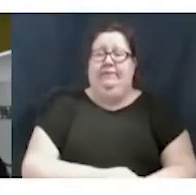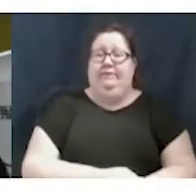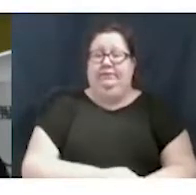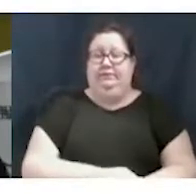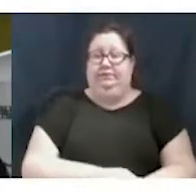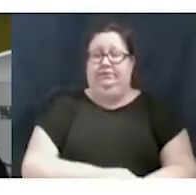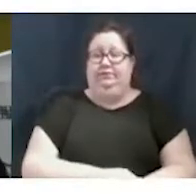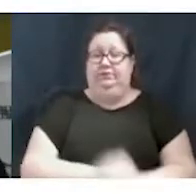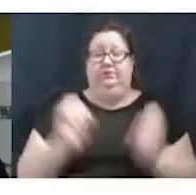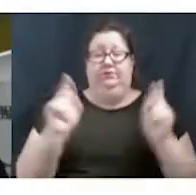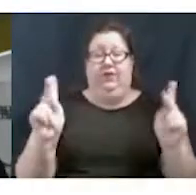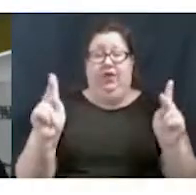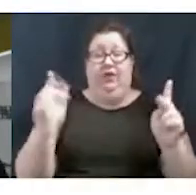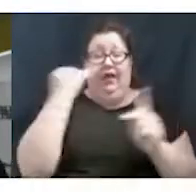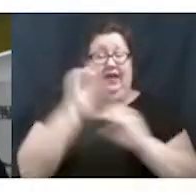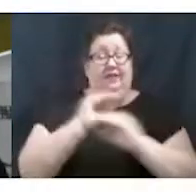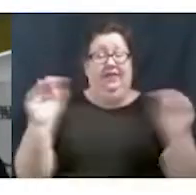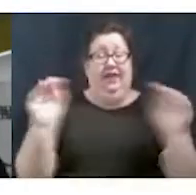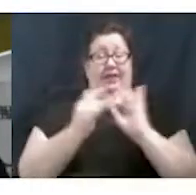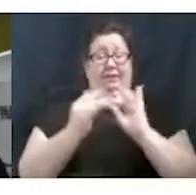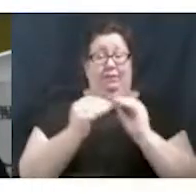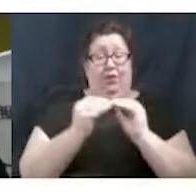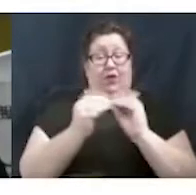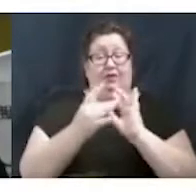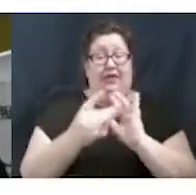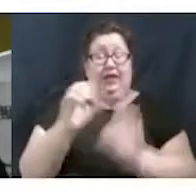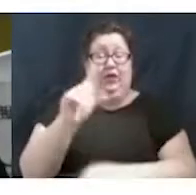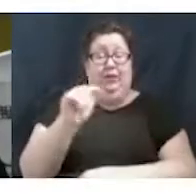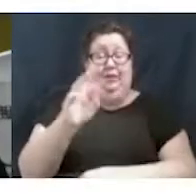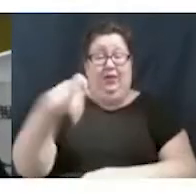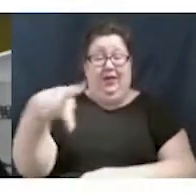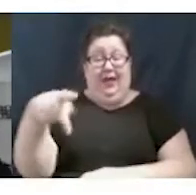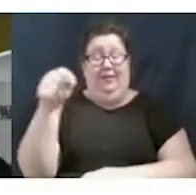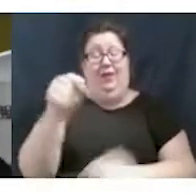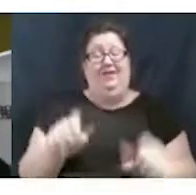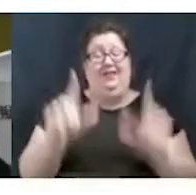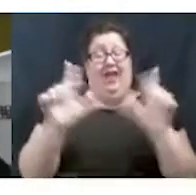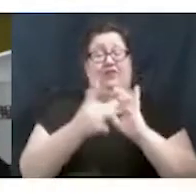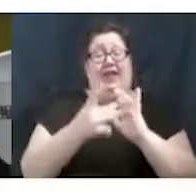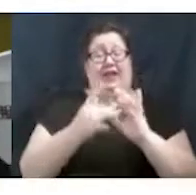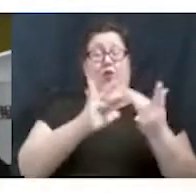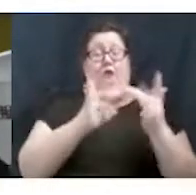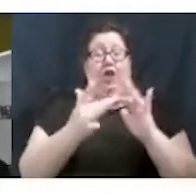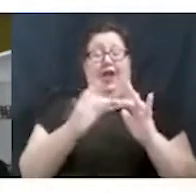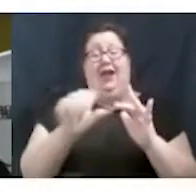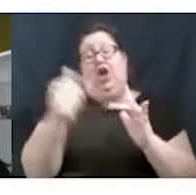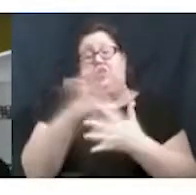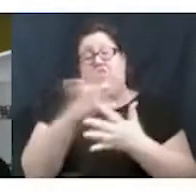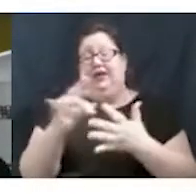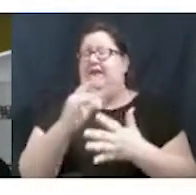All right, if there's nothing on boot camp, there's a slide on online alternatives. I'm praying we don't have to deal with this